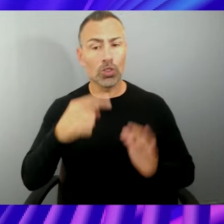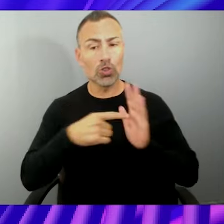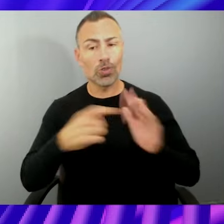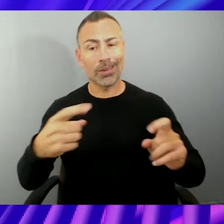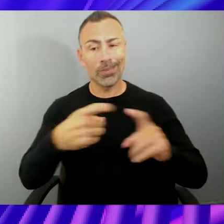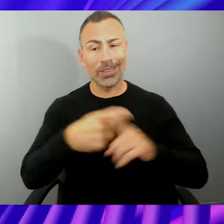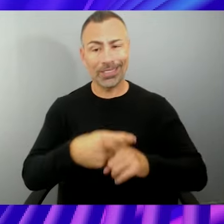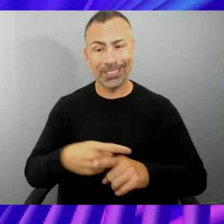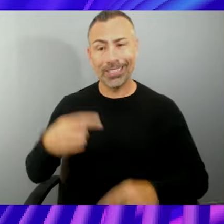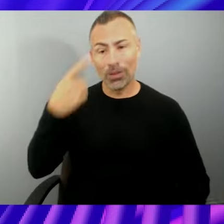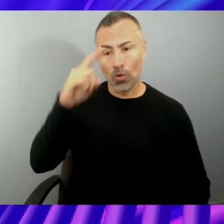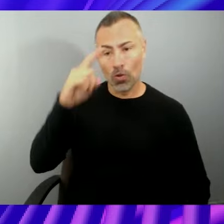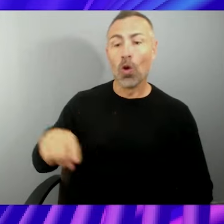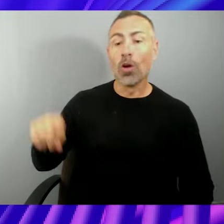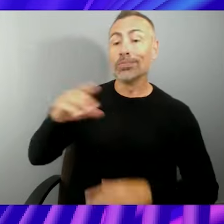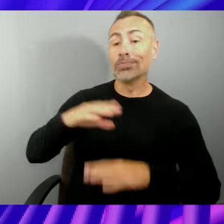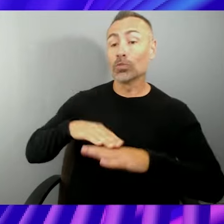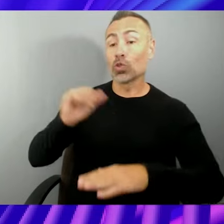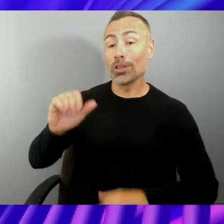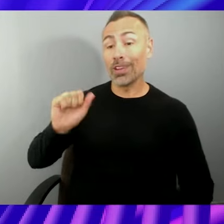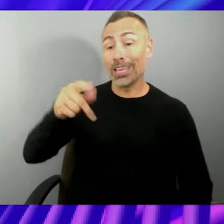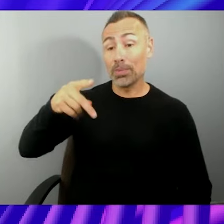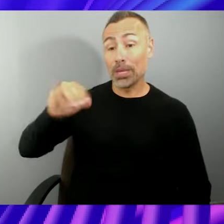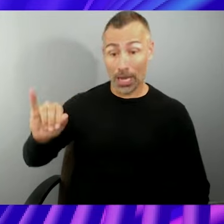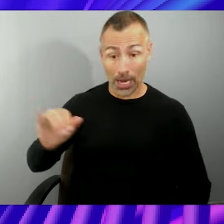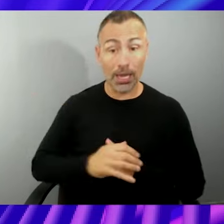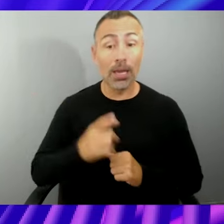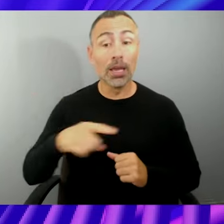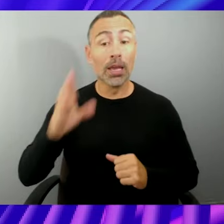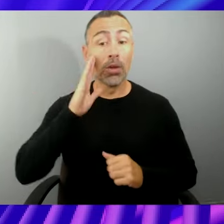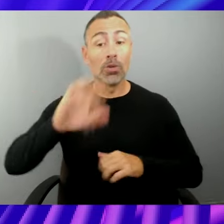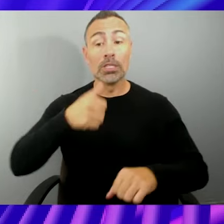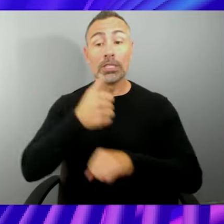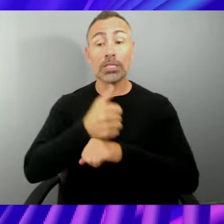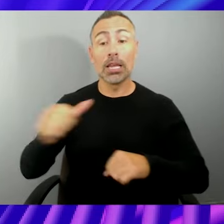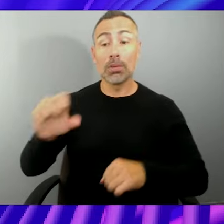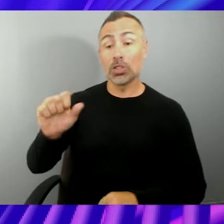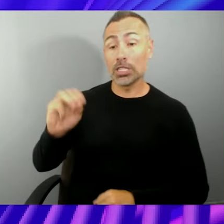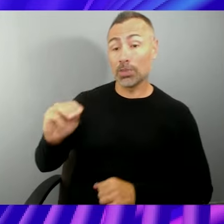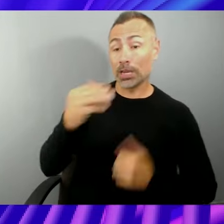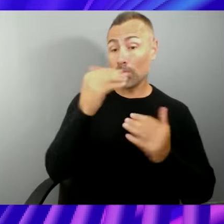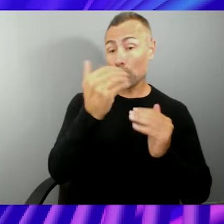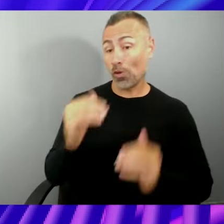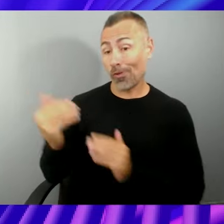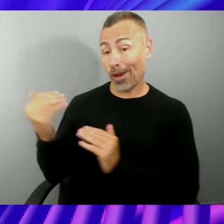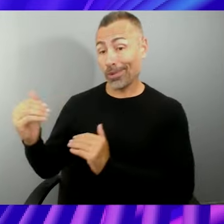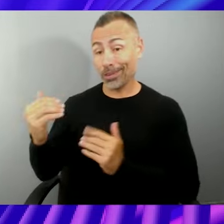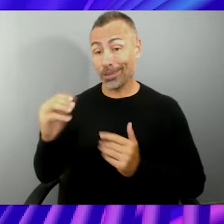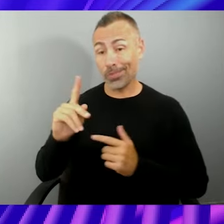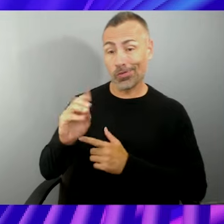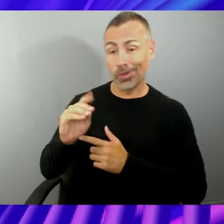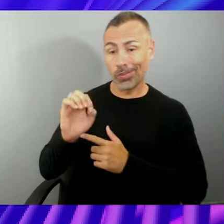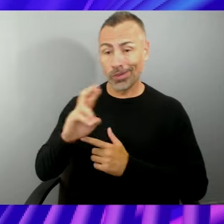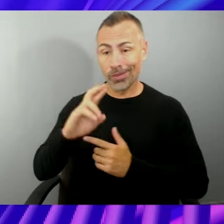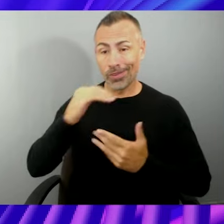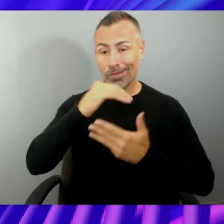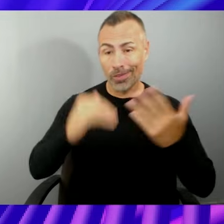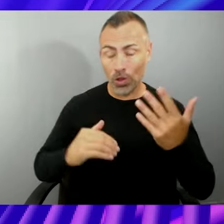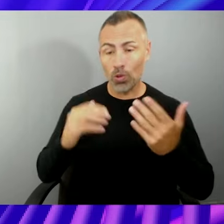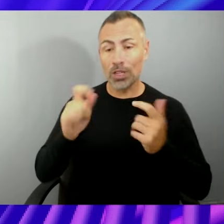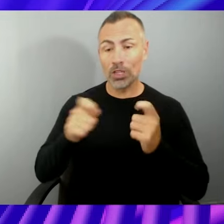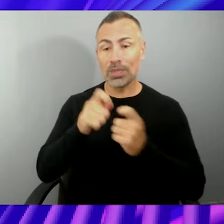lets you just provide your SageMaker parameters in the form of these variables. And if you see here, I'm specifying that I want to